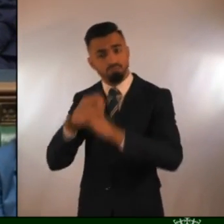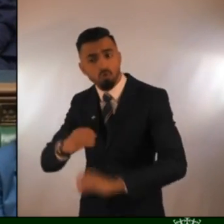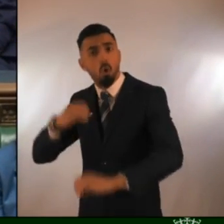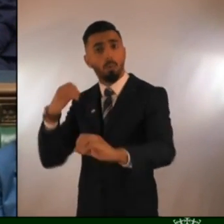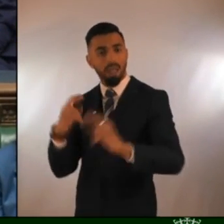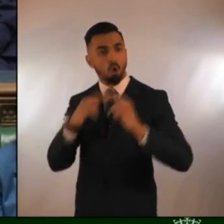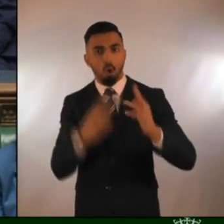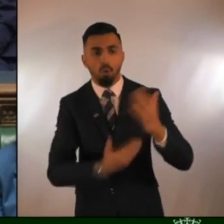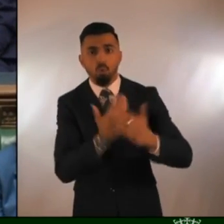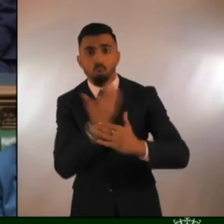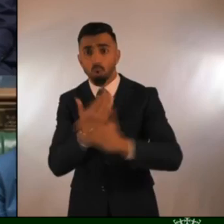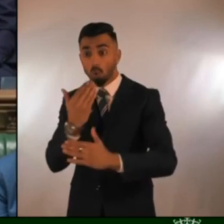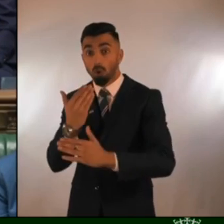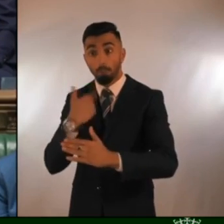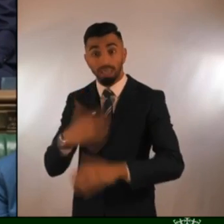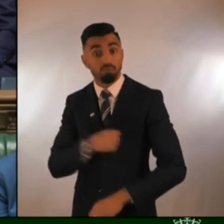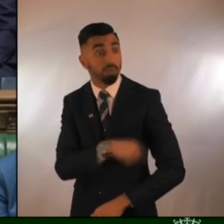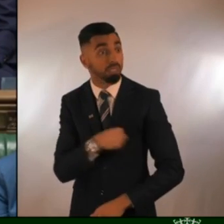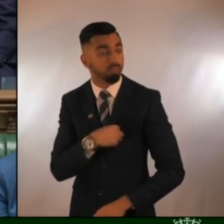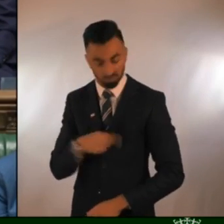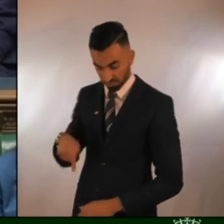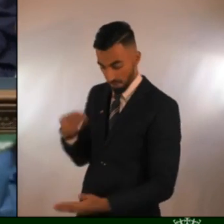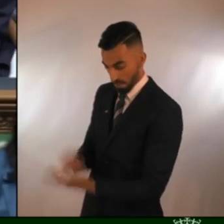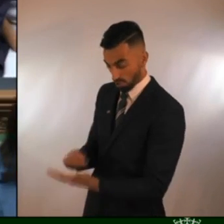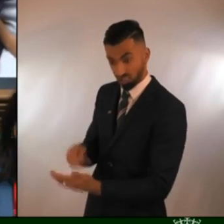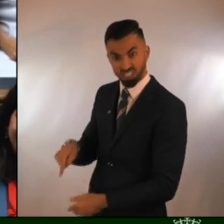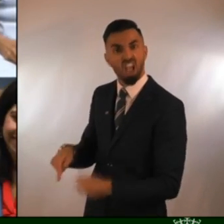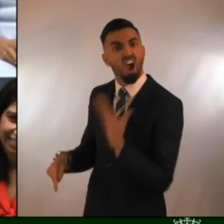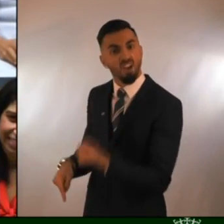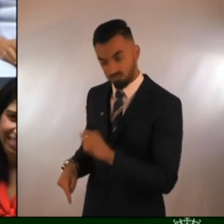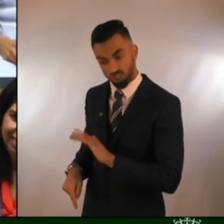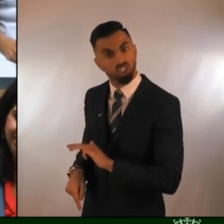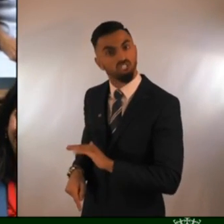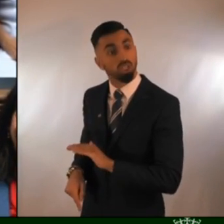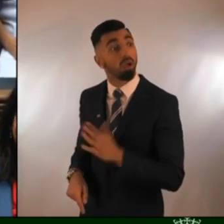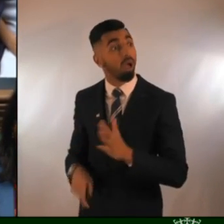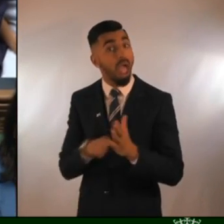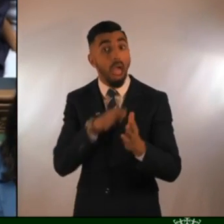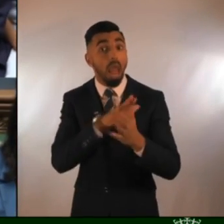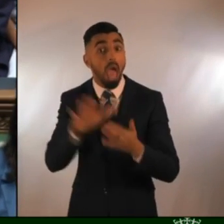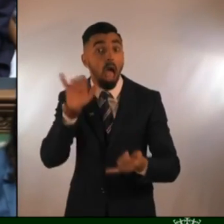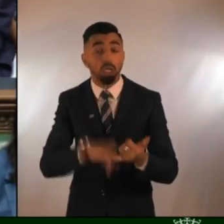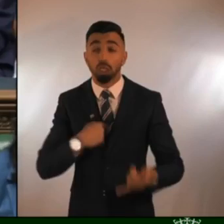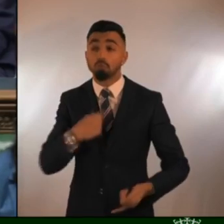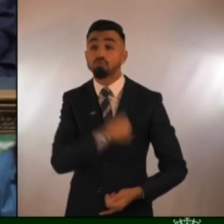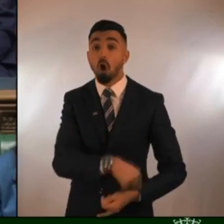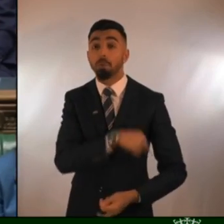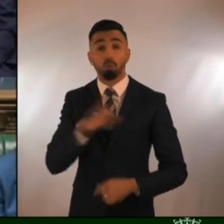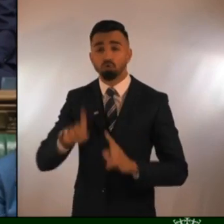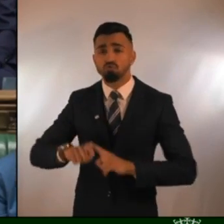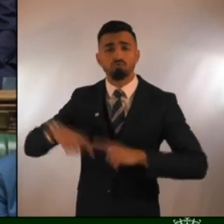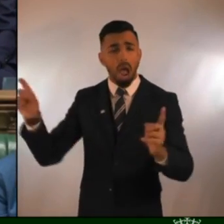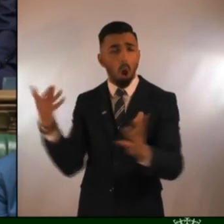And yes, we promised record funding for our NHS and public services. This budget gets it done. This